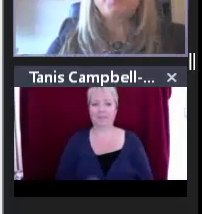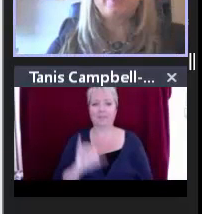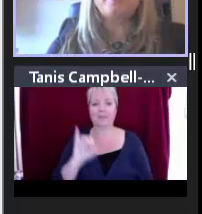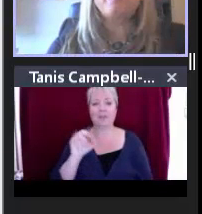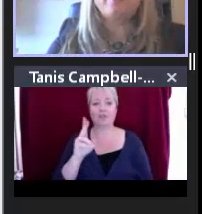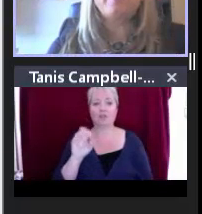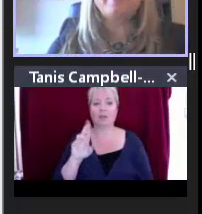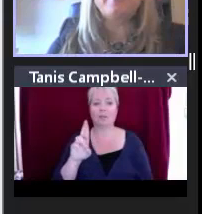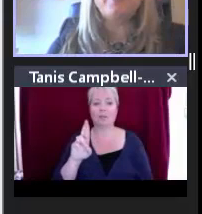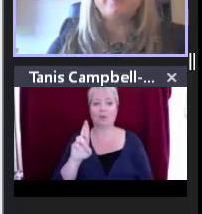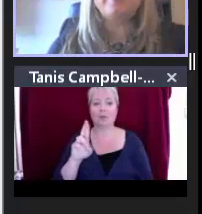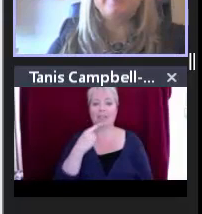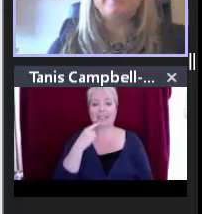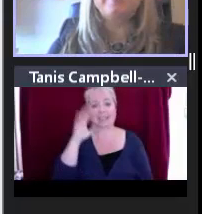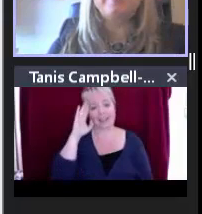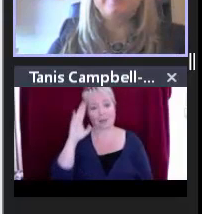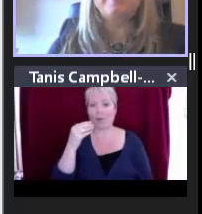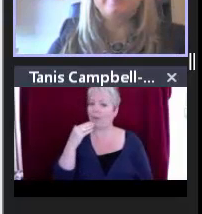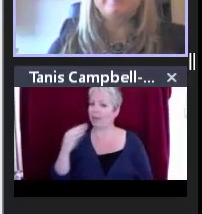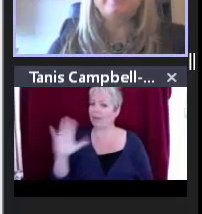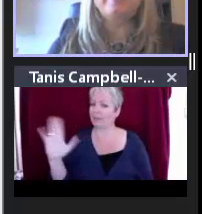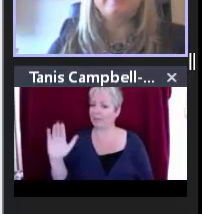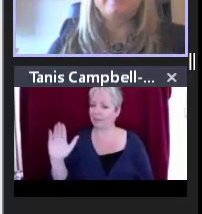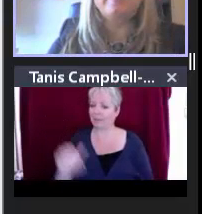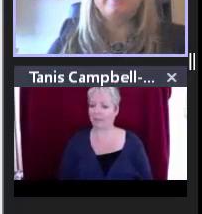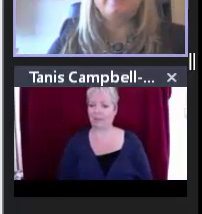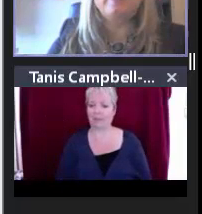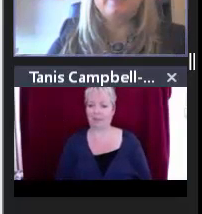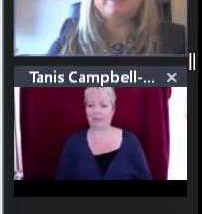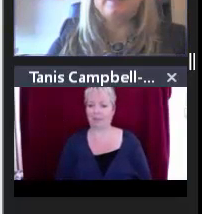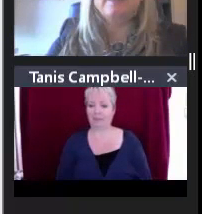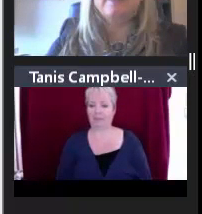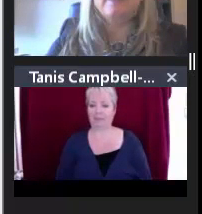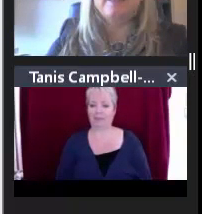Bye, Juniper. Thank you very much.